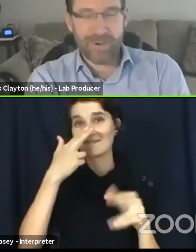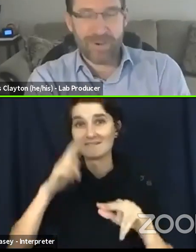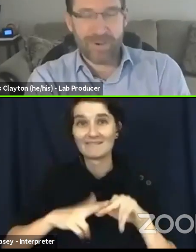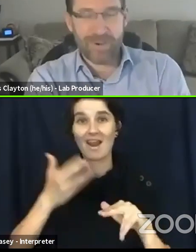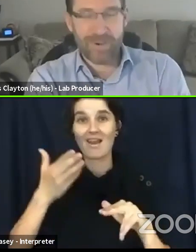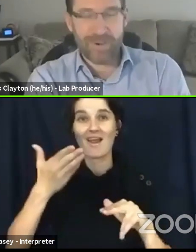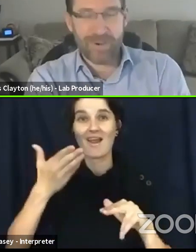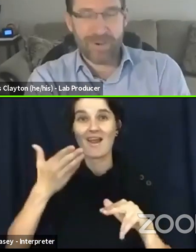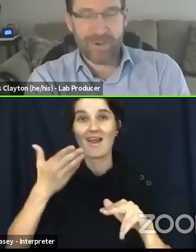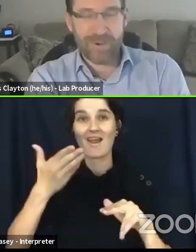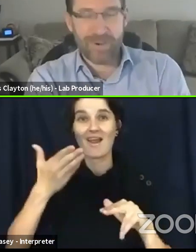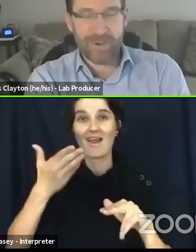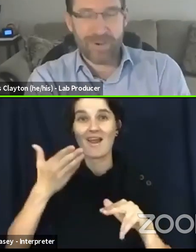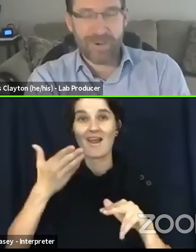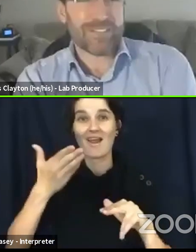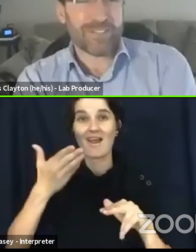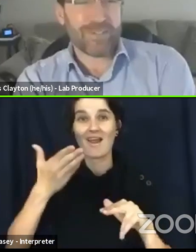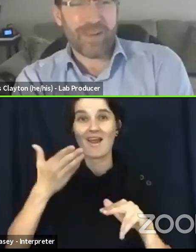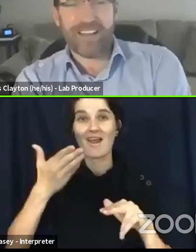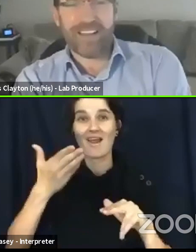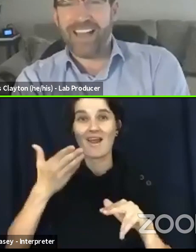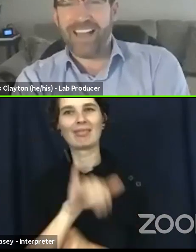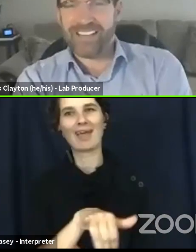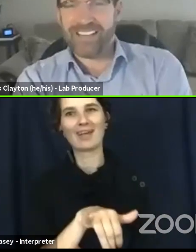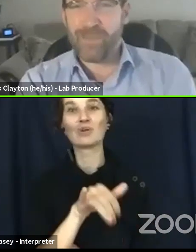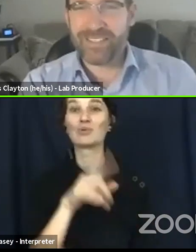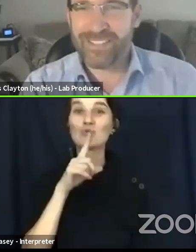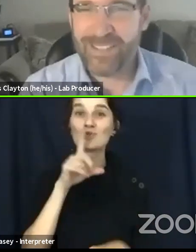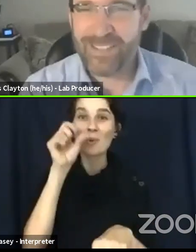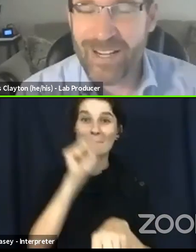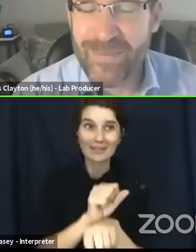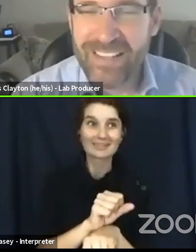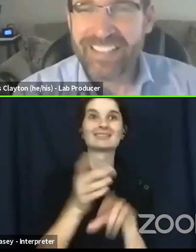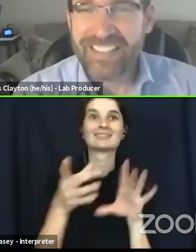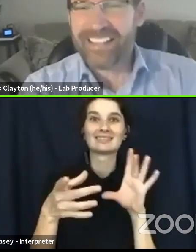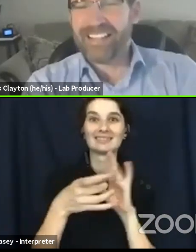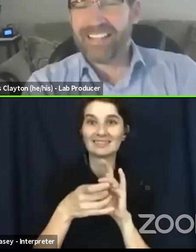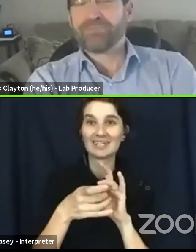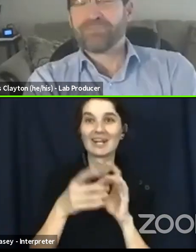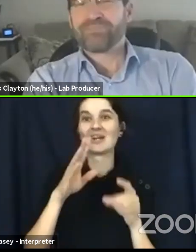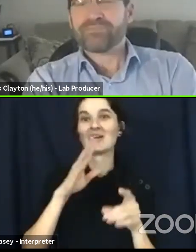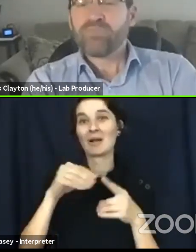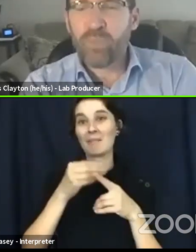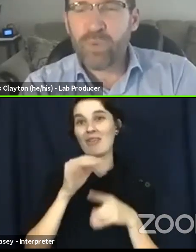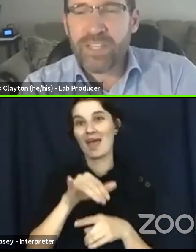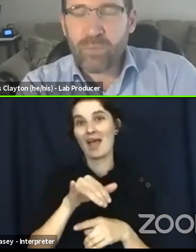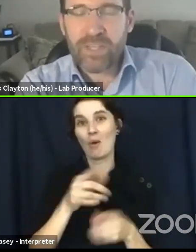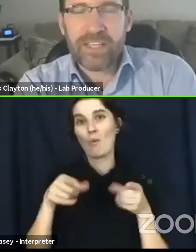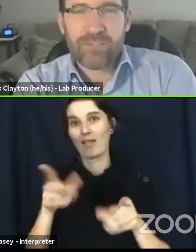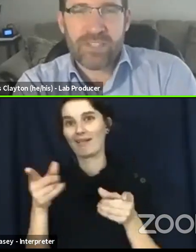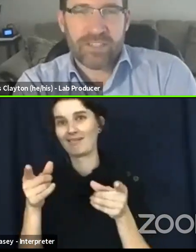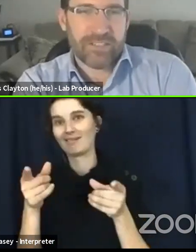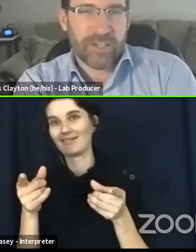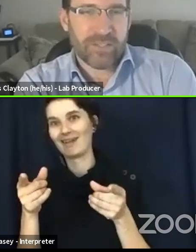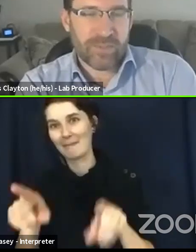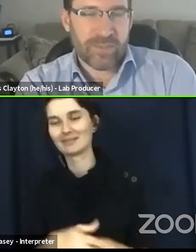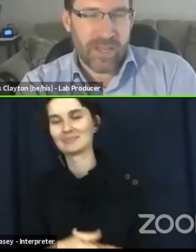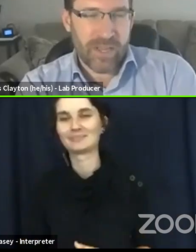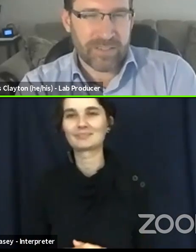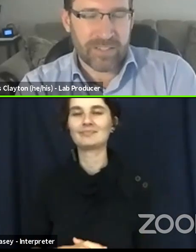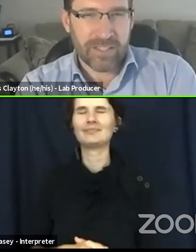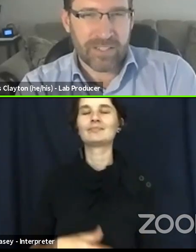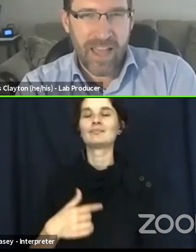So she was literally speaking to reality as it happens. So there you go. I'm really, really interested as we